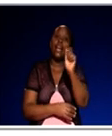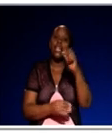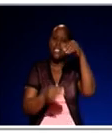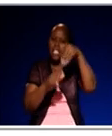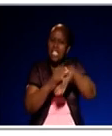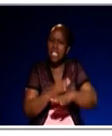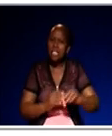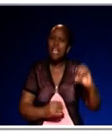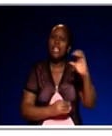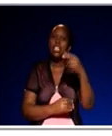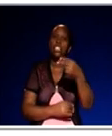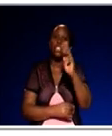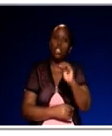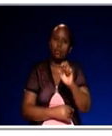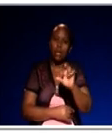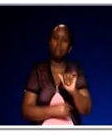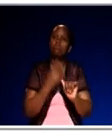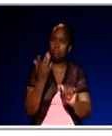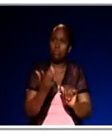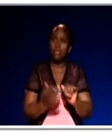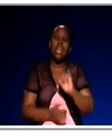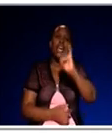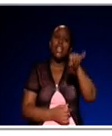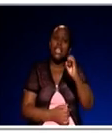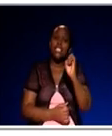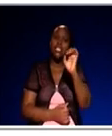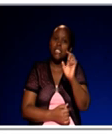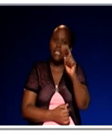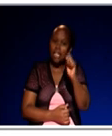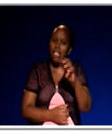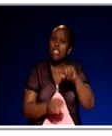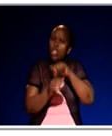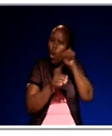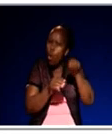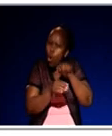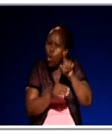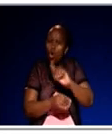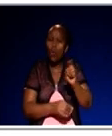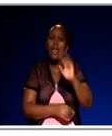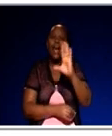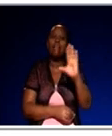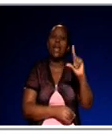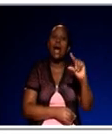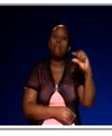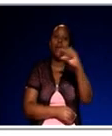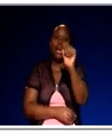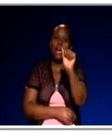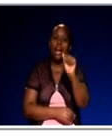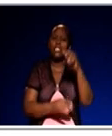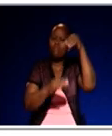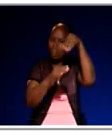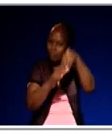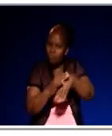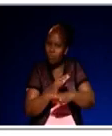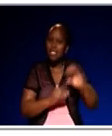the chimney. The jet is the hole through which the laboratory gas is able to enter